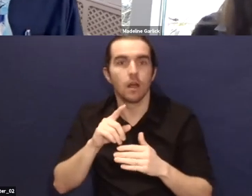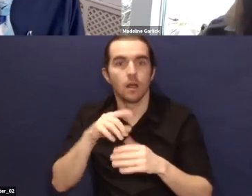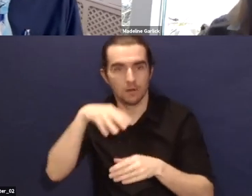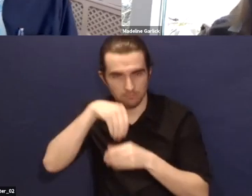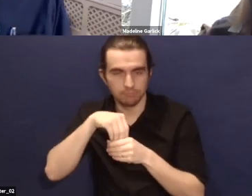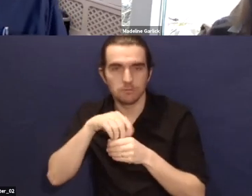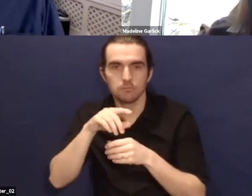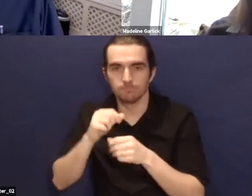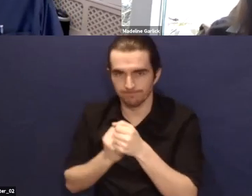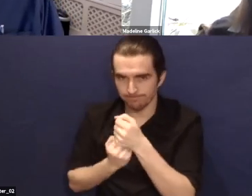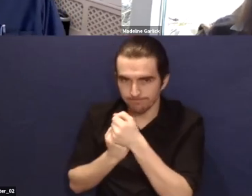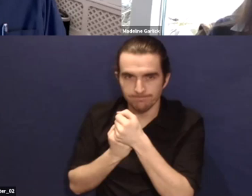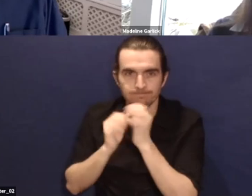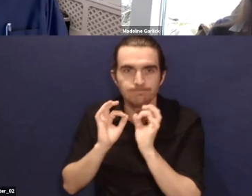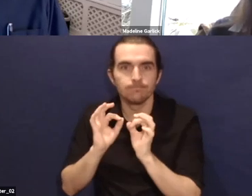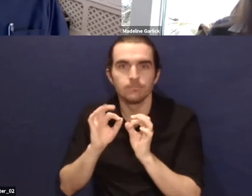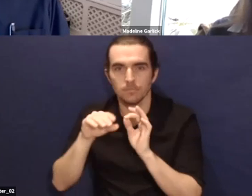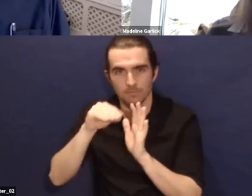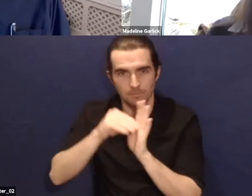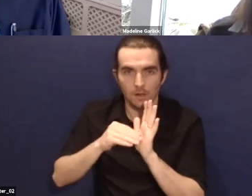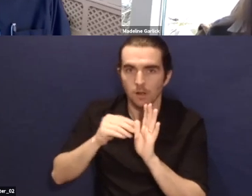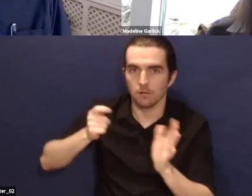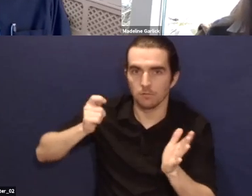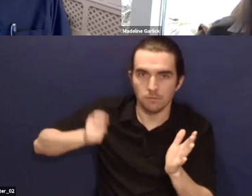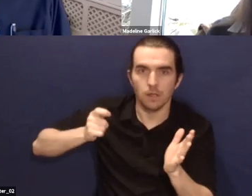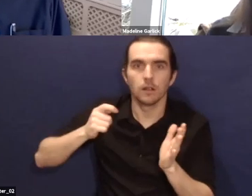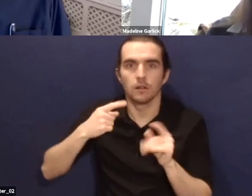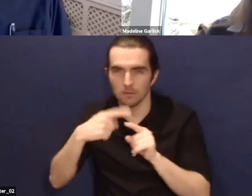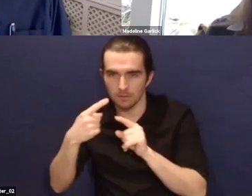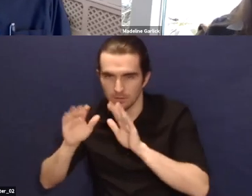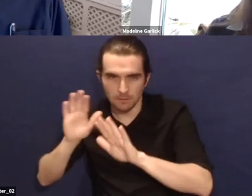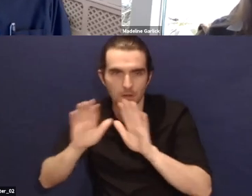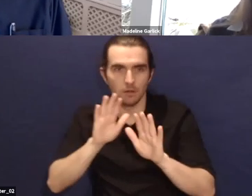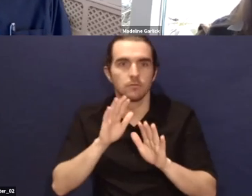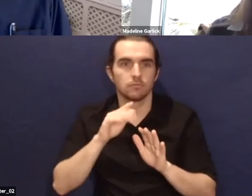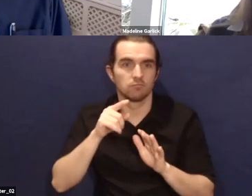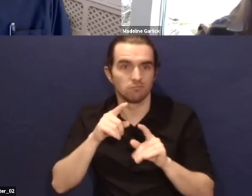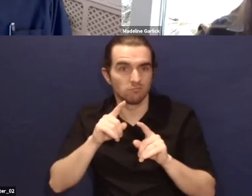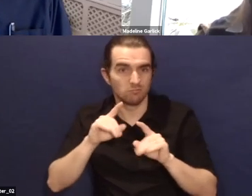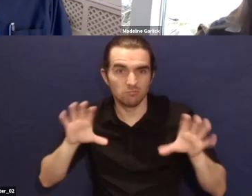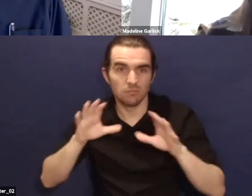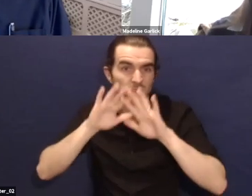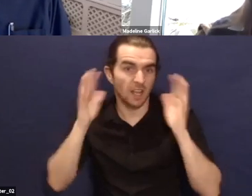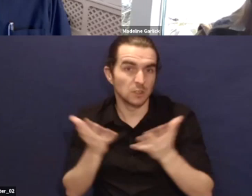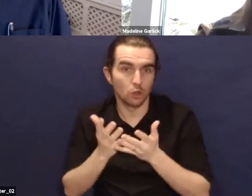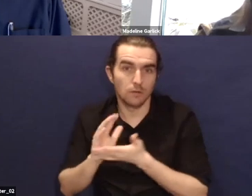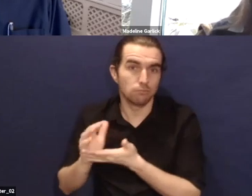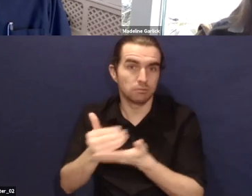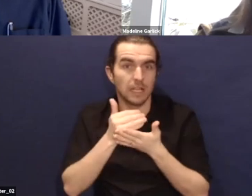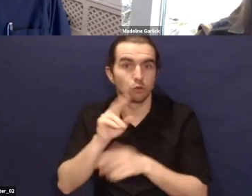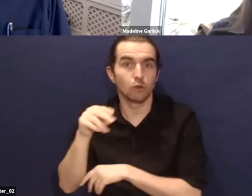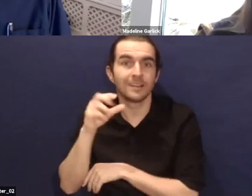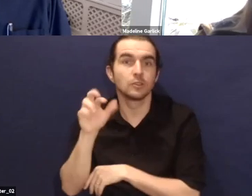climate change and its adverse effects, as well as disasters. And in that area of work and in the